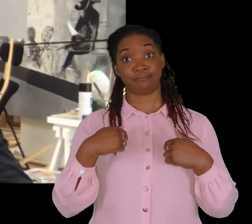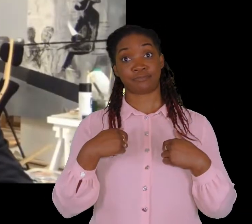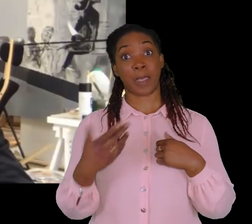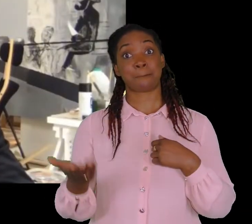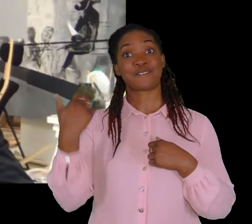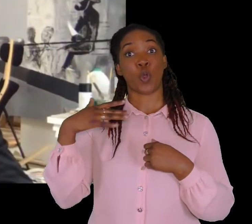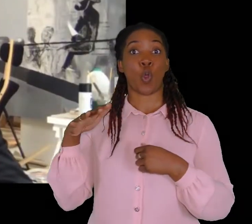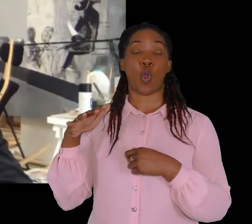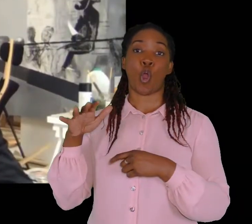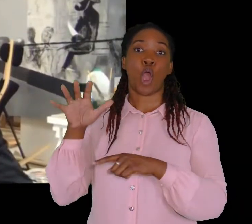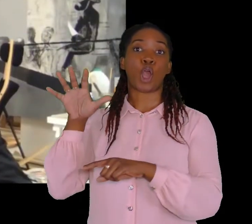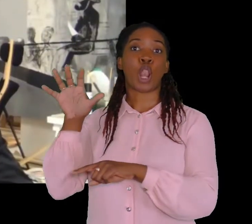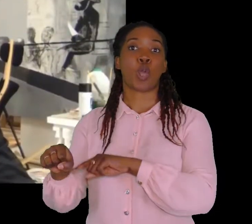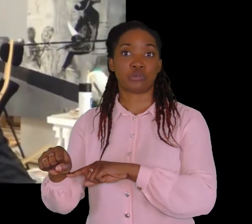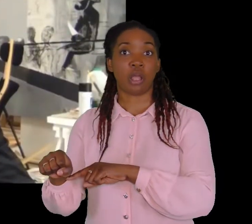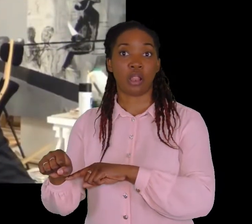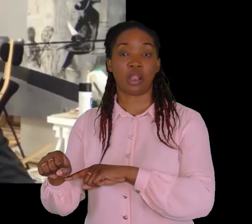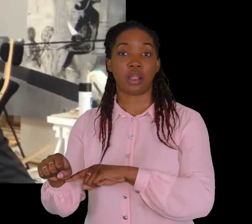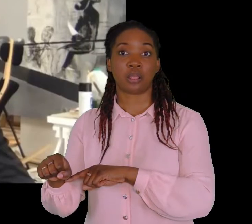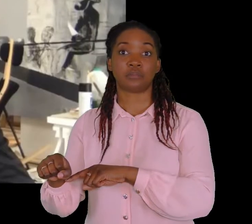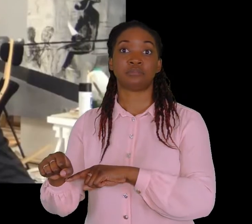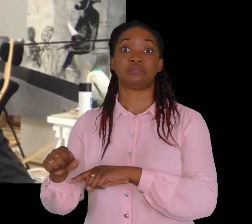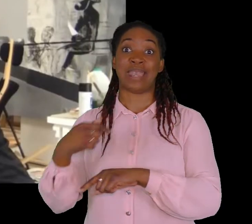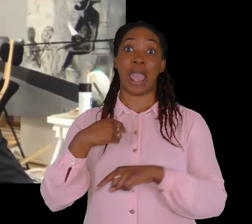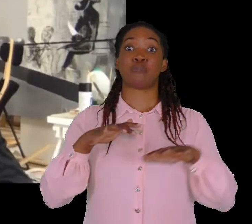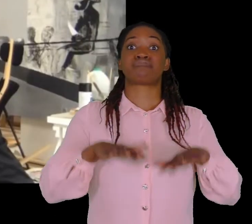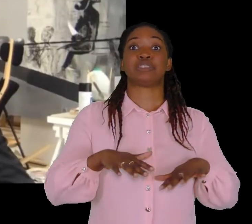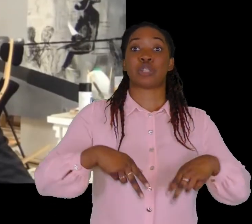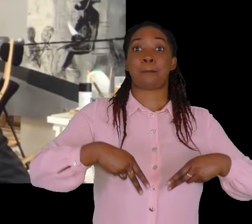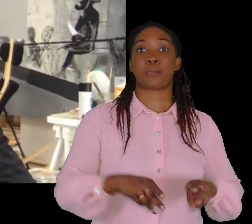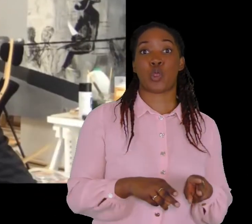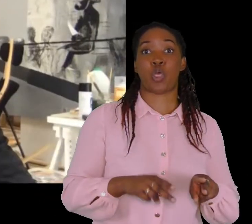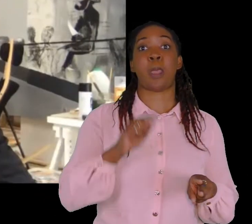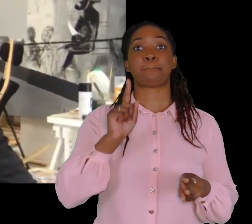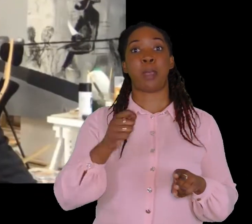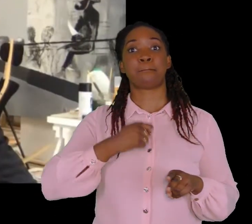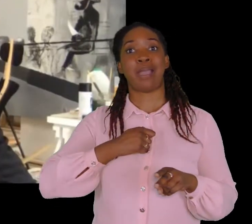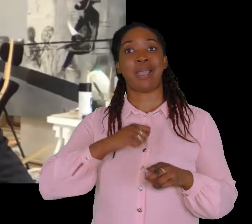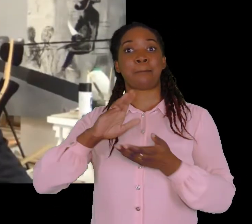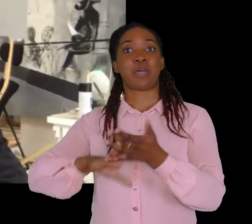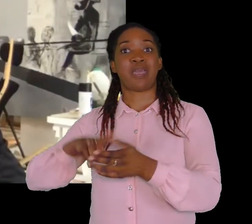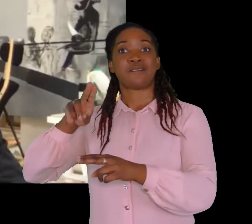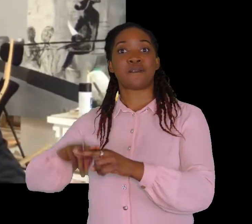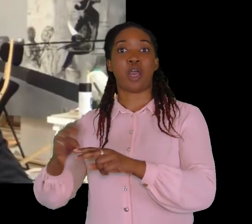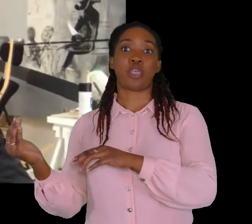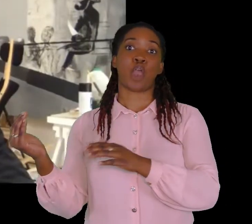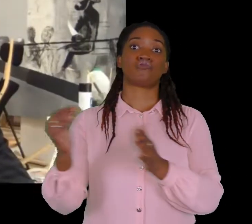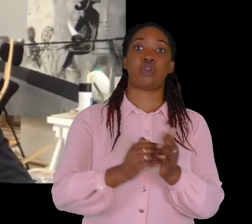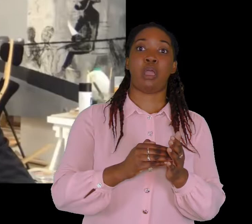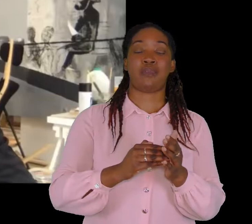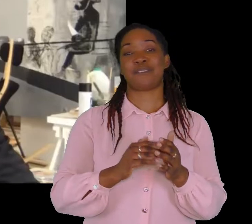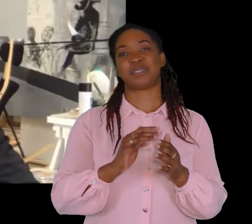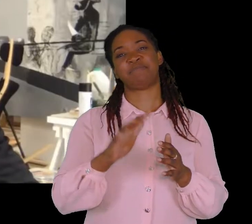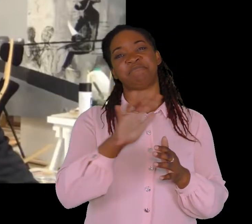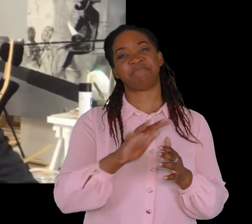my parents is colonial subjects who came here in the 50s, and people came just after the war to help Britain, you know, sort of